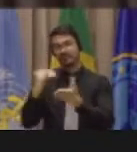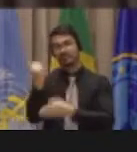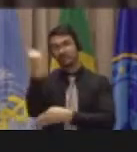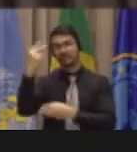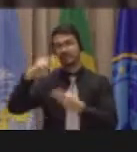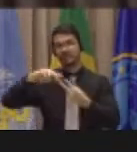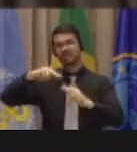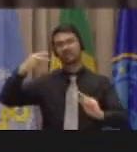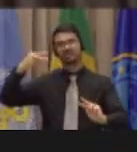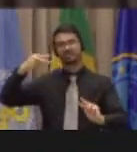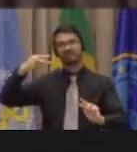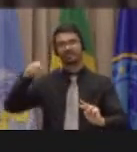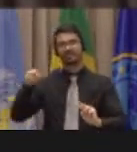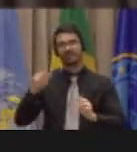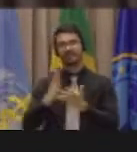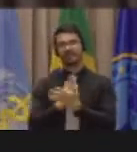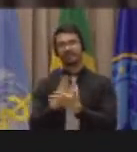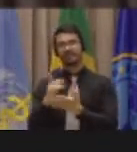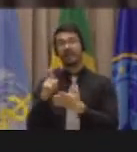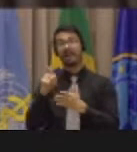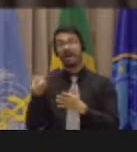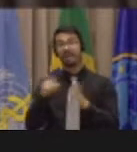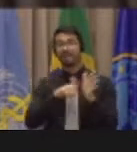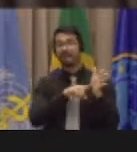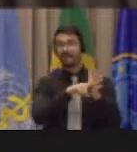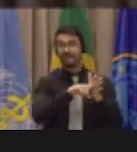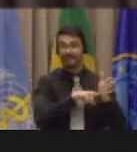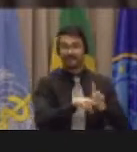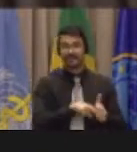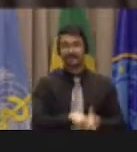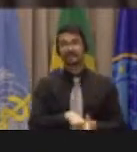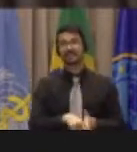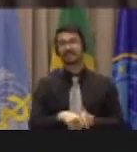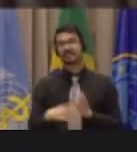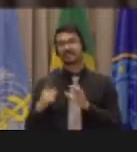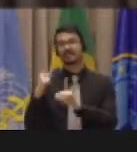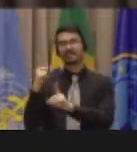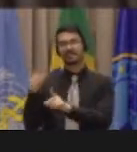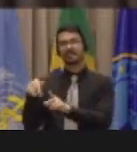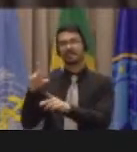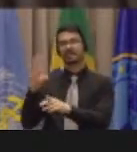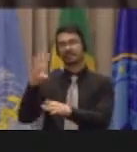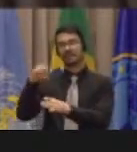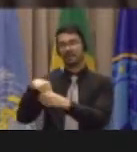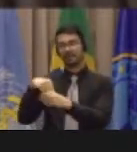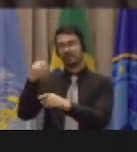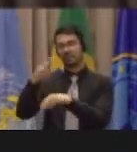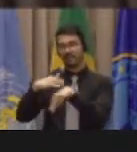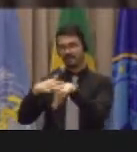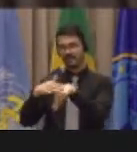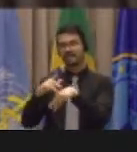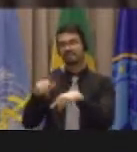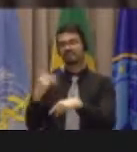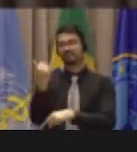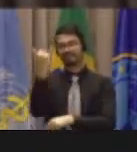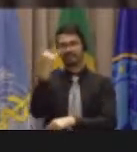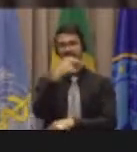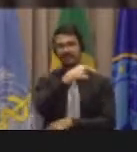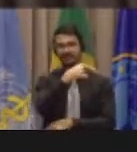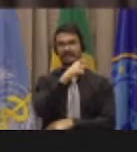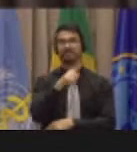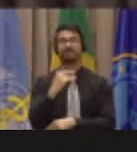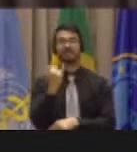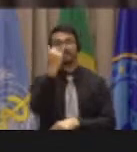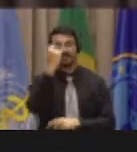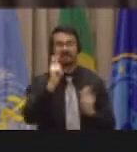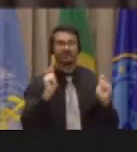are very important genomic research, and the clinical research is very important in this case. And I believe that